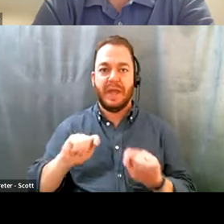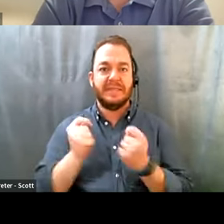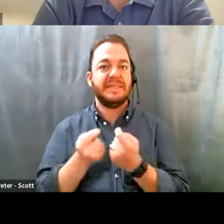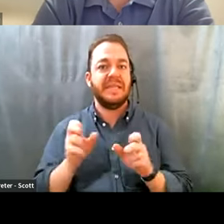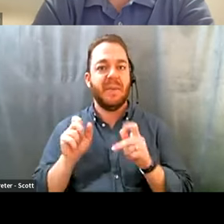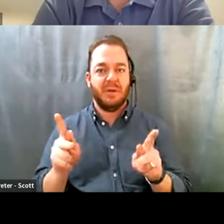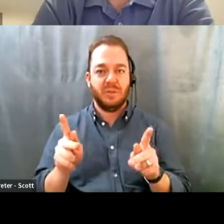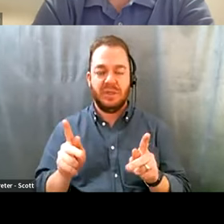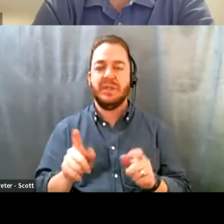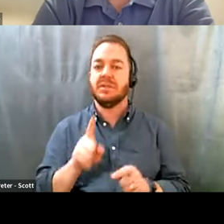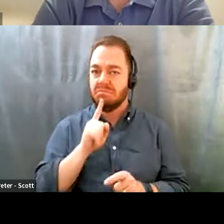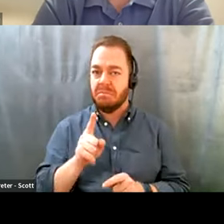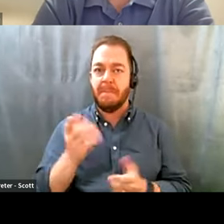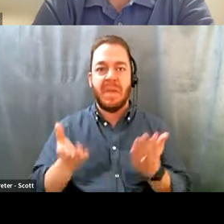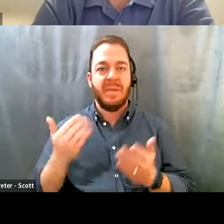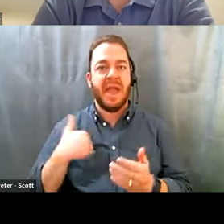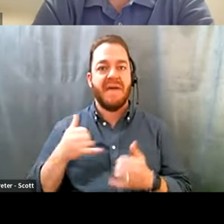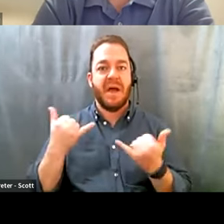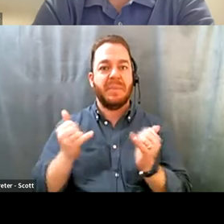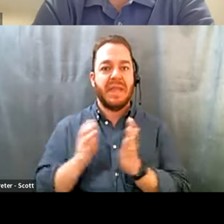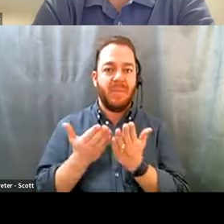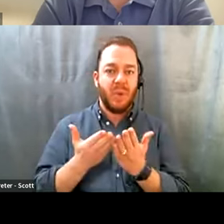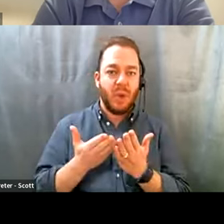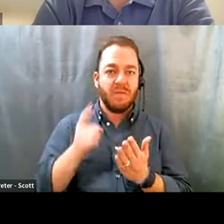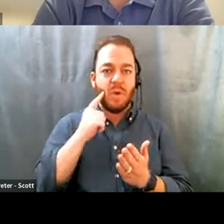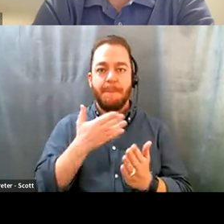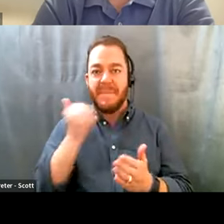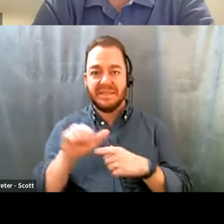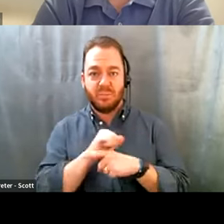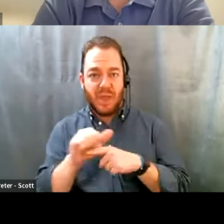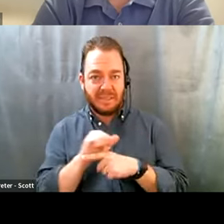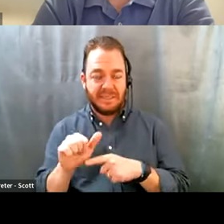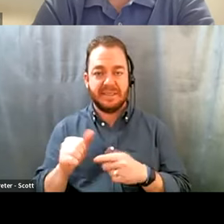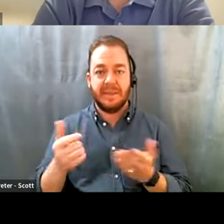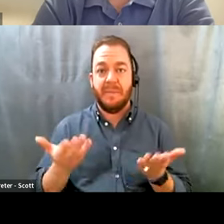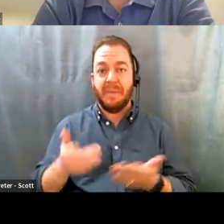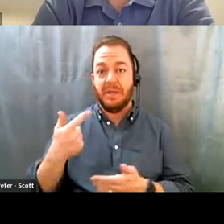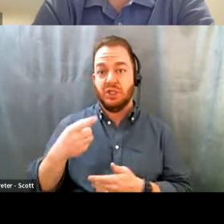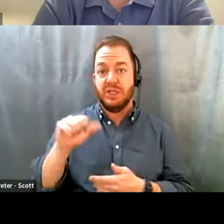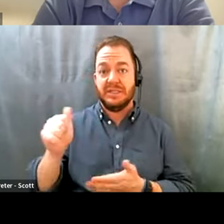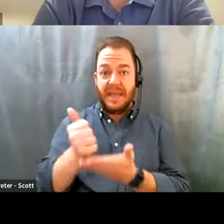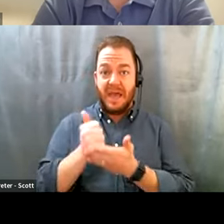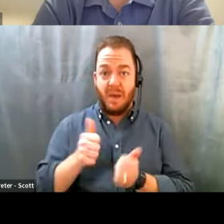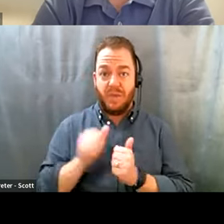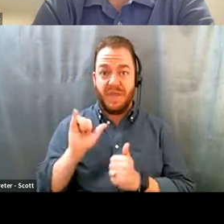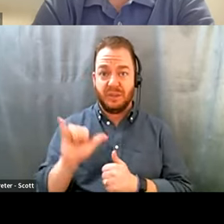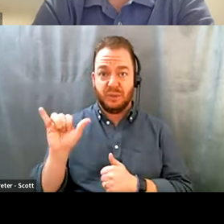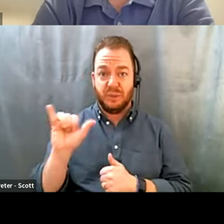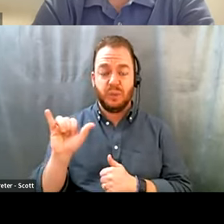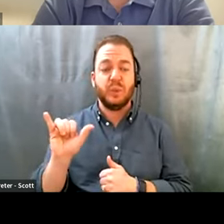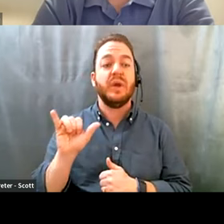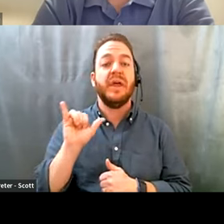And absolutely, maybe there's a playbook of best practices. And maybe GSA can help us with that as well. But definitely something that